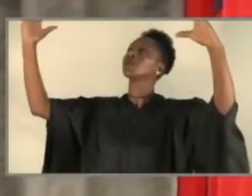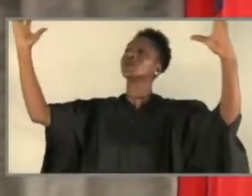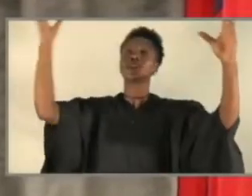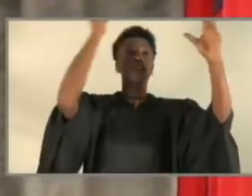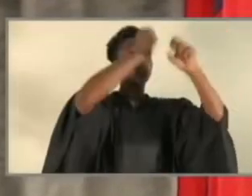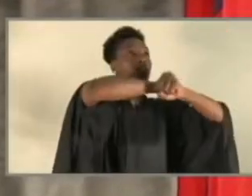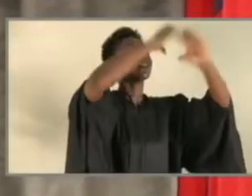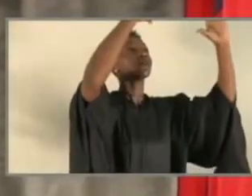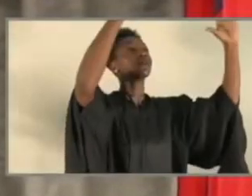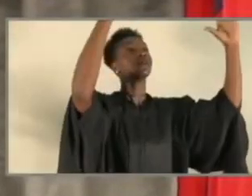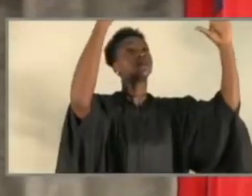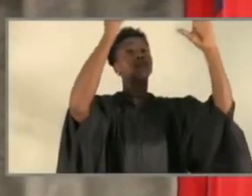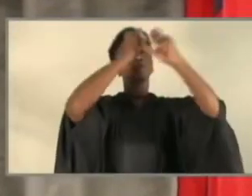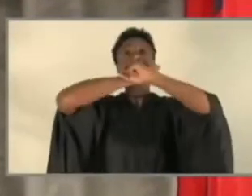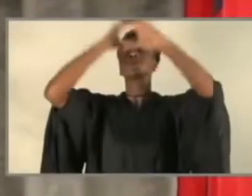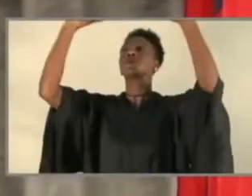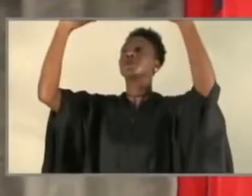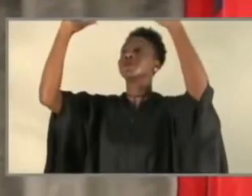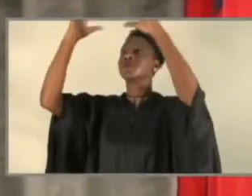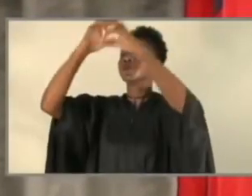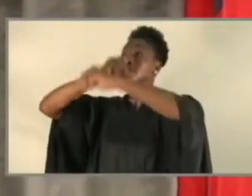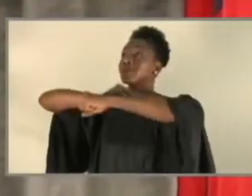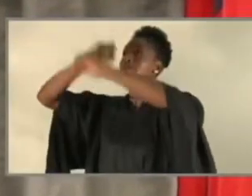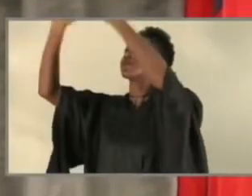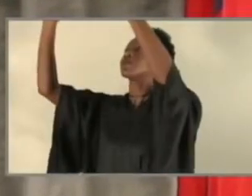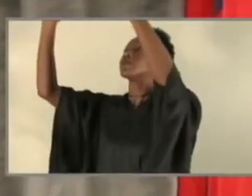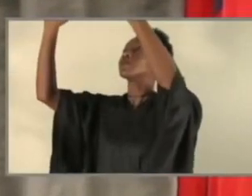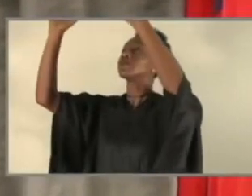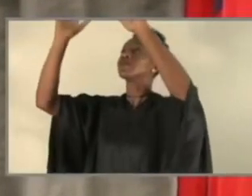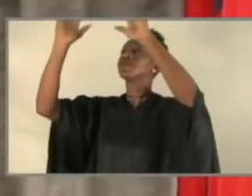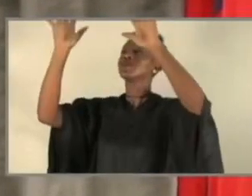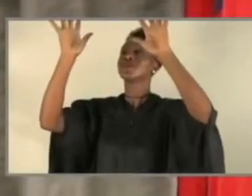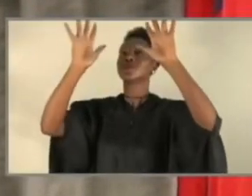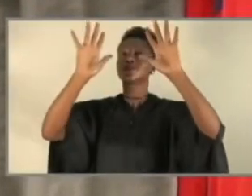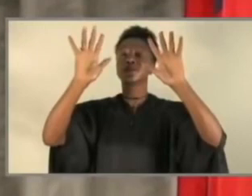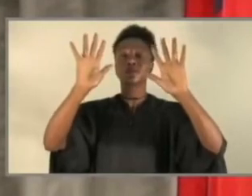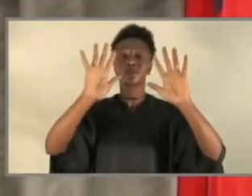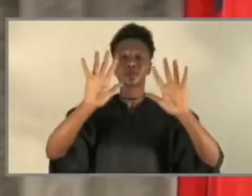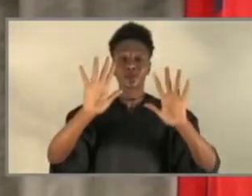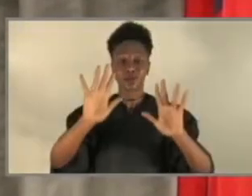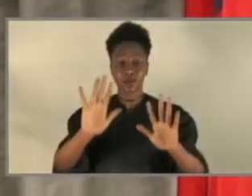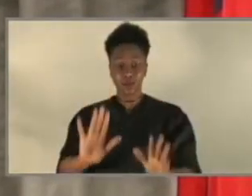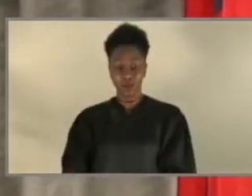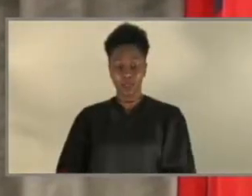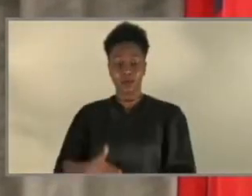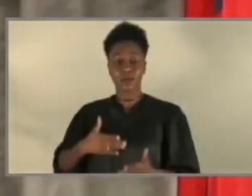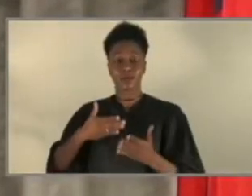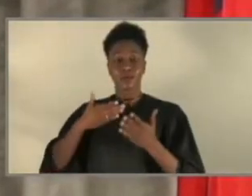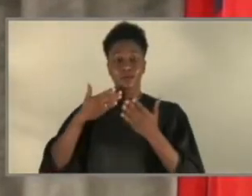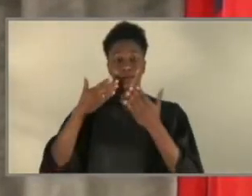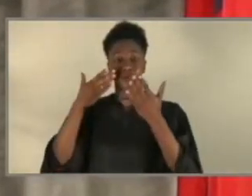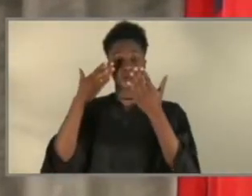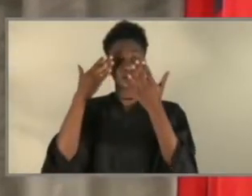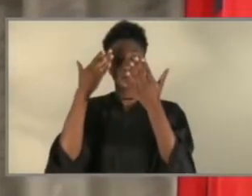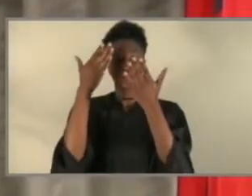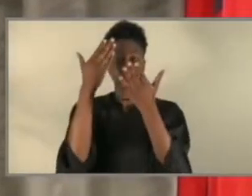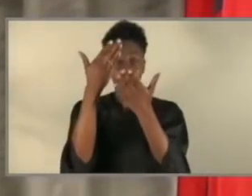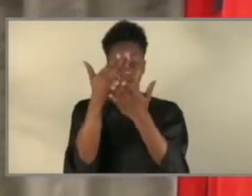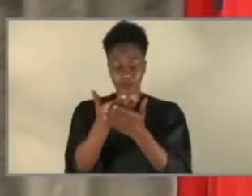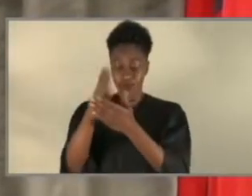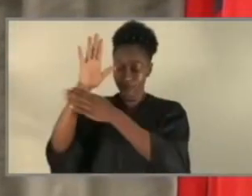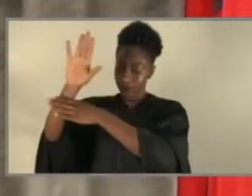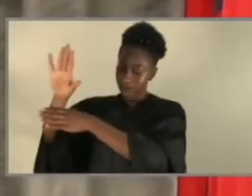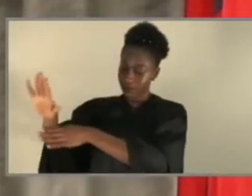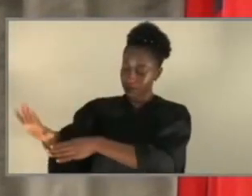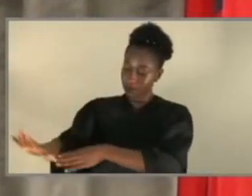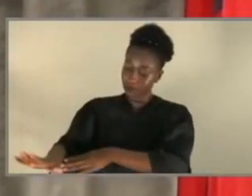the bombs bursting in air, gave proof through